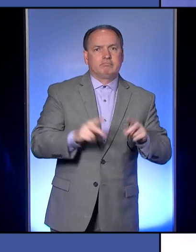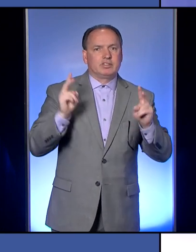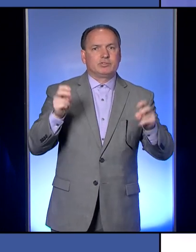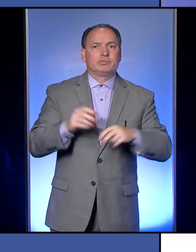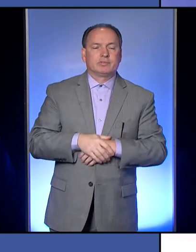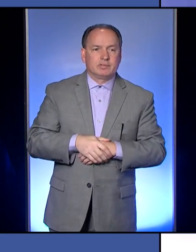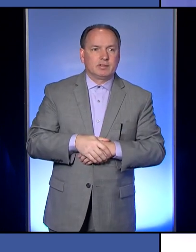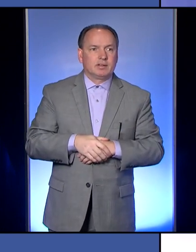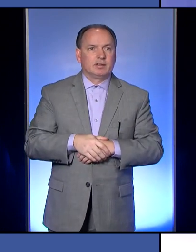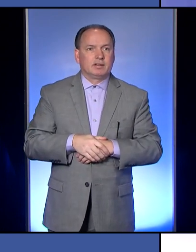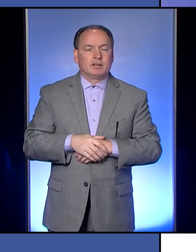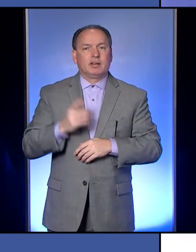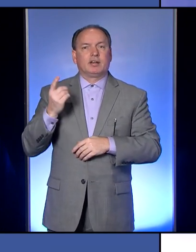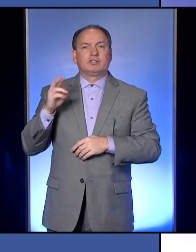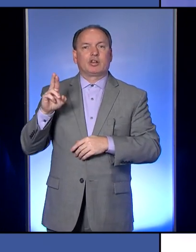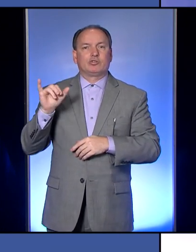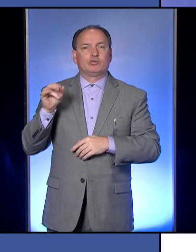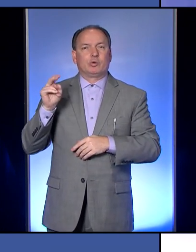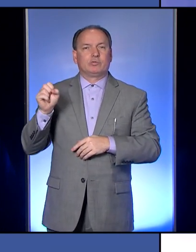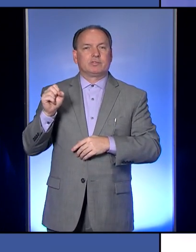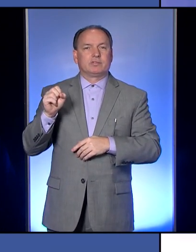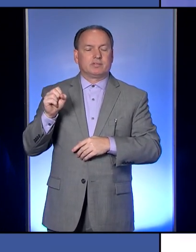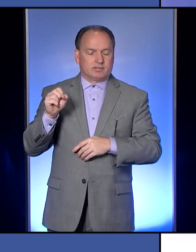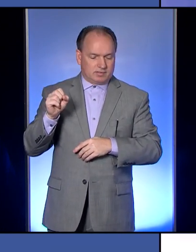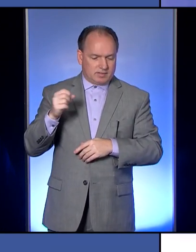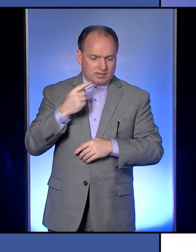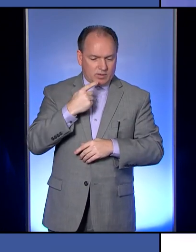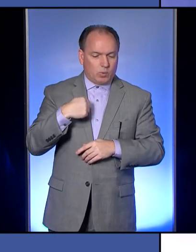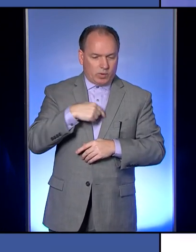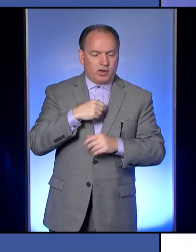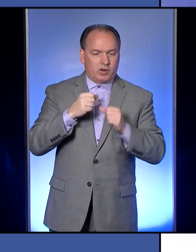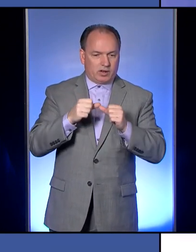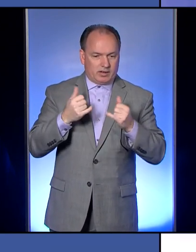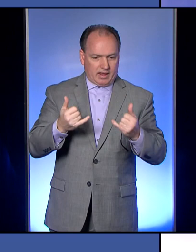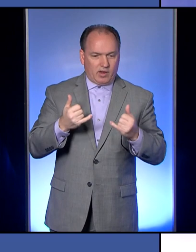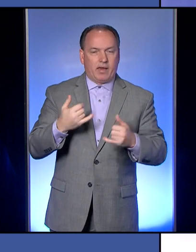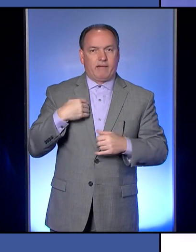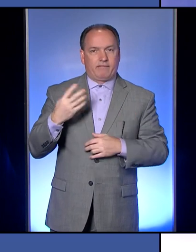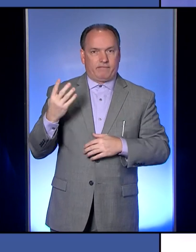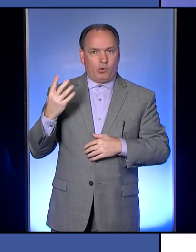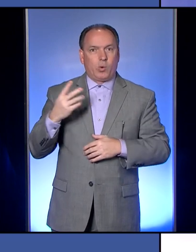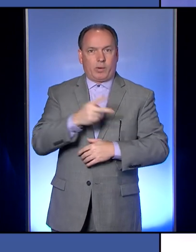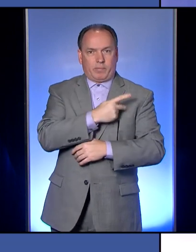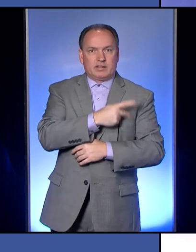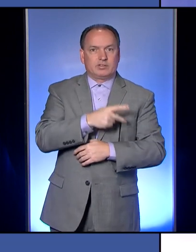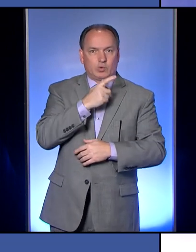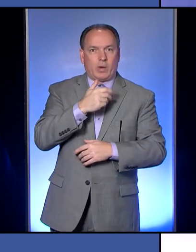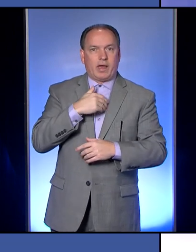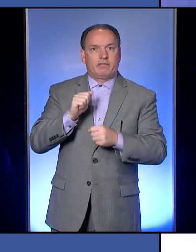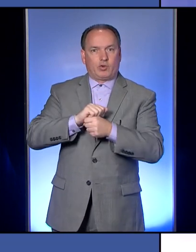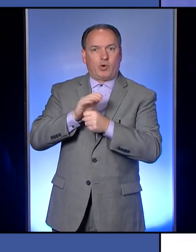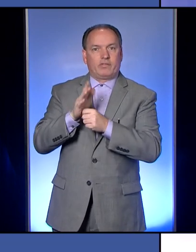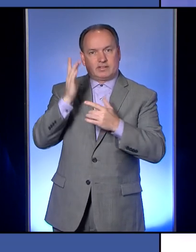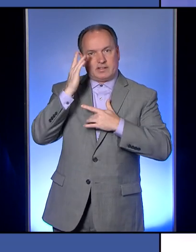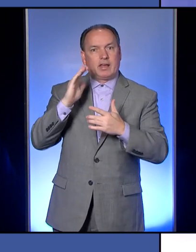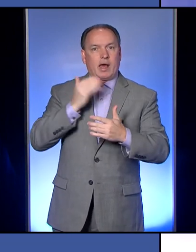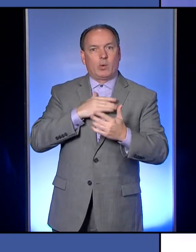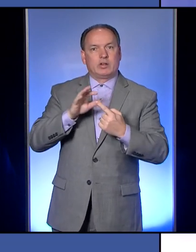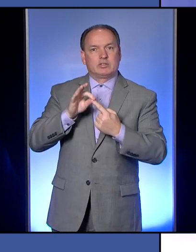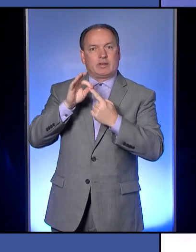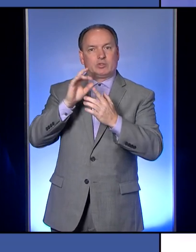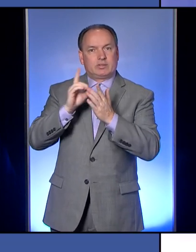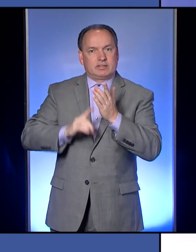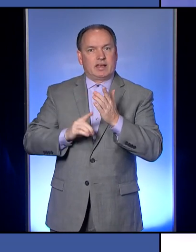David, this is Dr. Jones. As I said in my opening statement, we currently are caring for patients who have COVID disease in our specially designed units. So